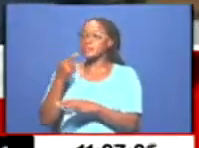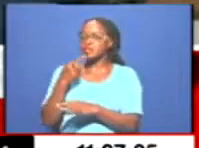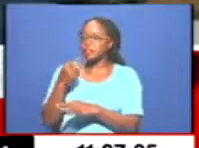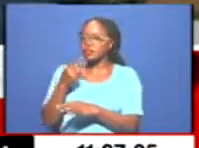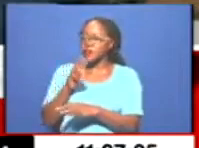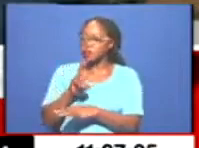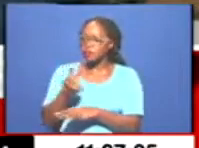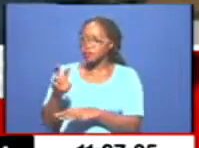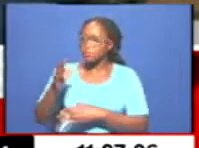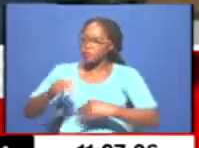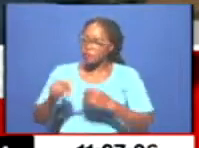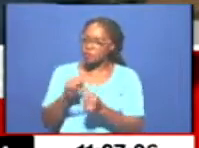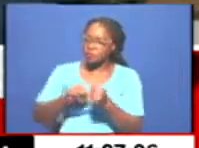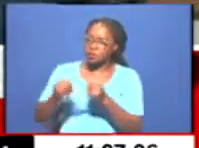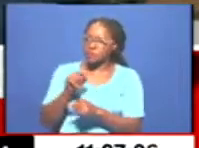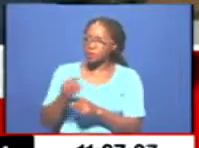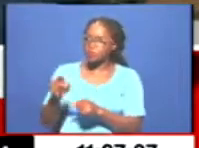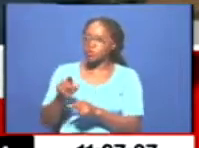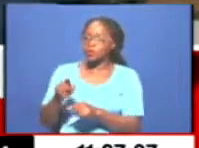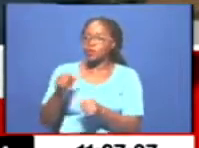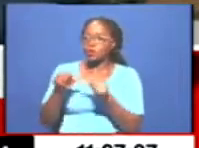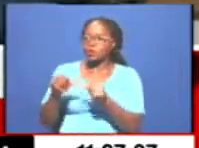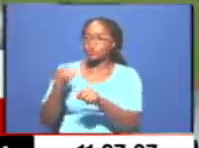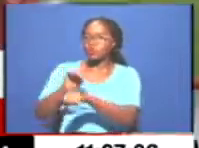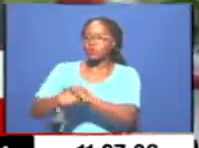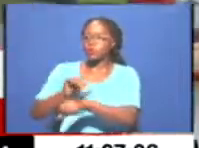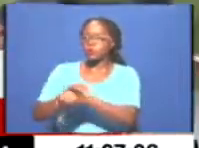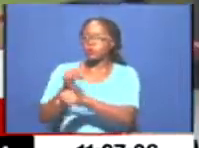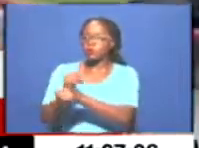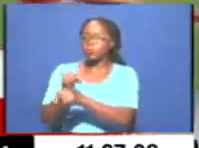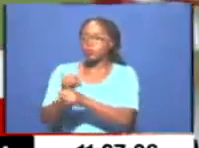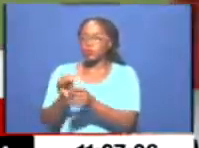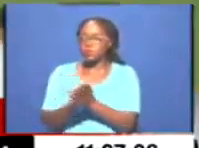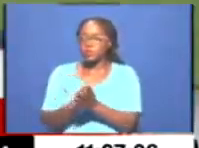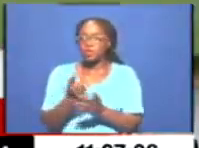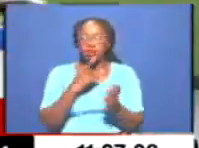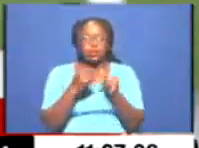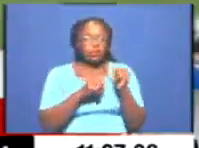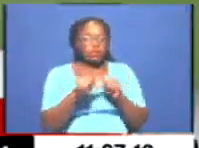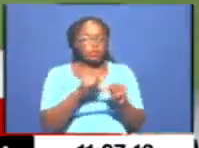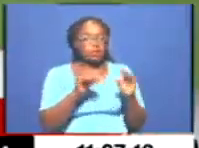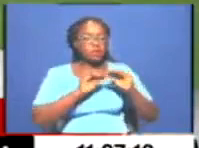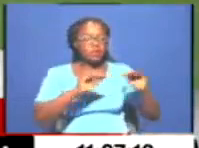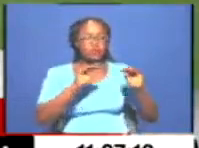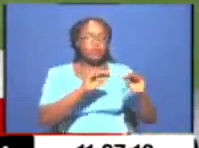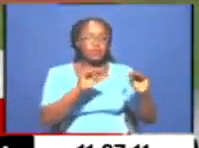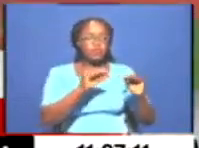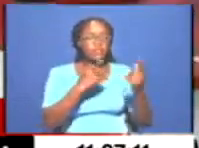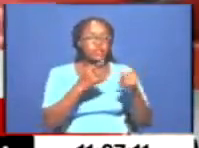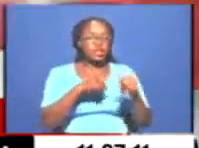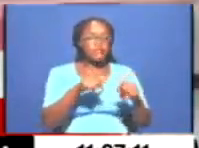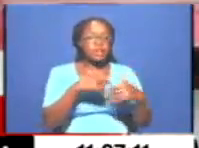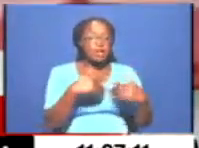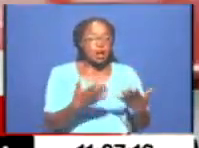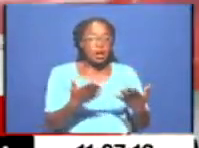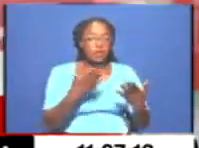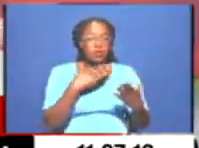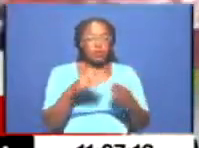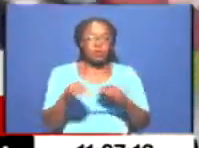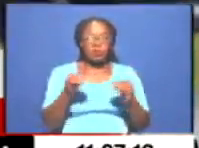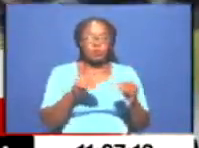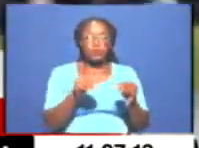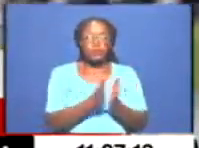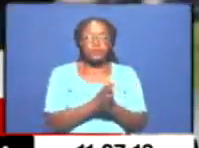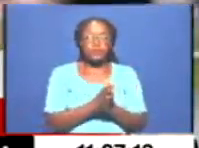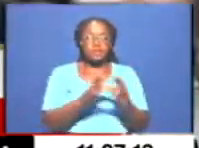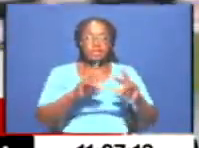we are happy about you, keep doing the good job. Now, you mentioned about education. tell us how you want to put this on education and research.